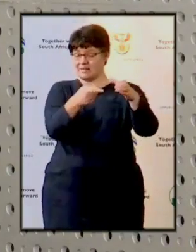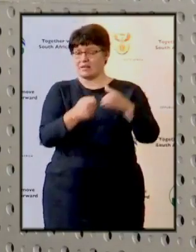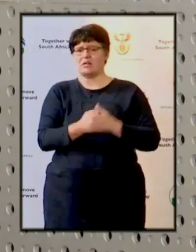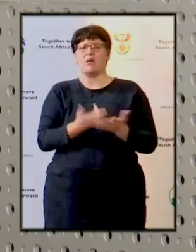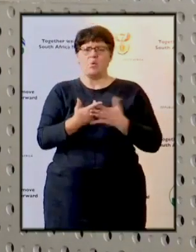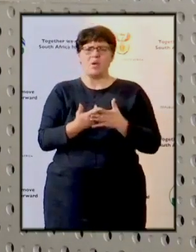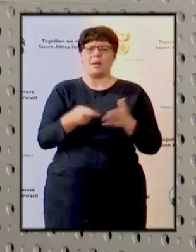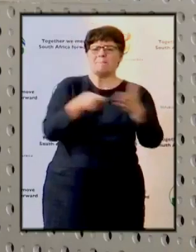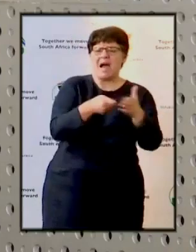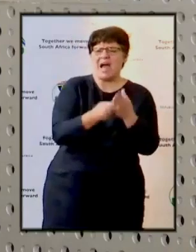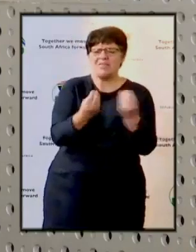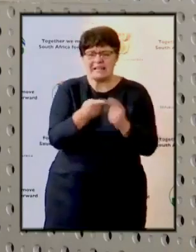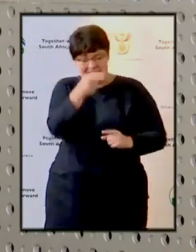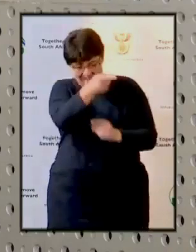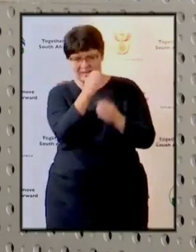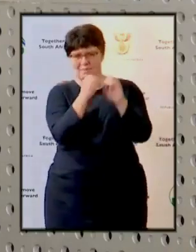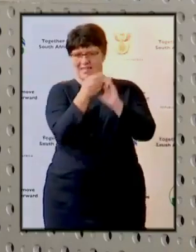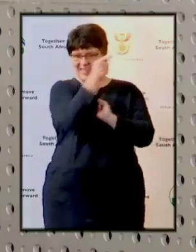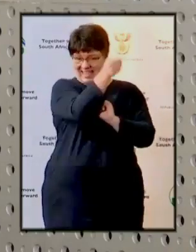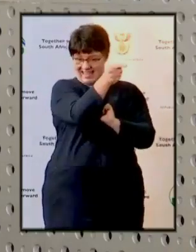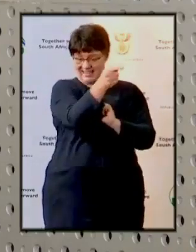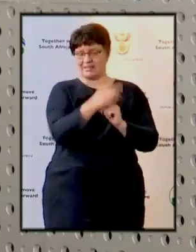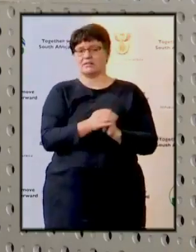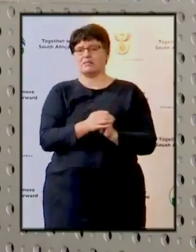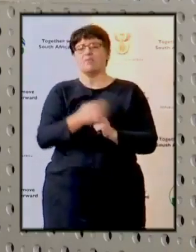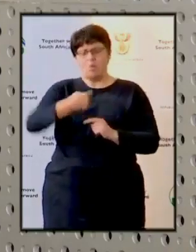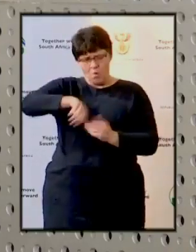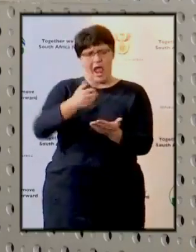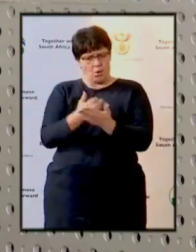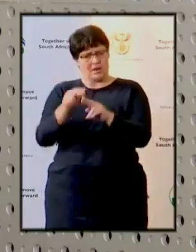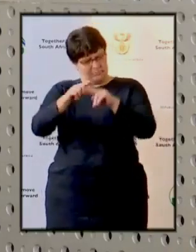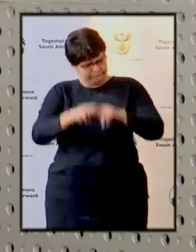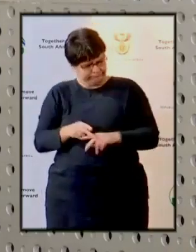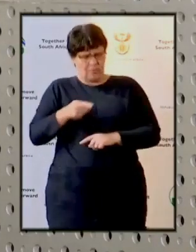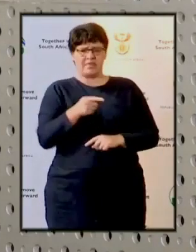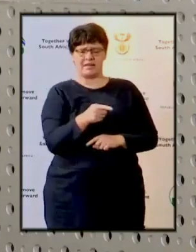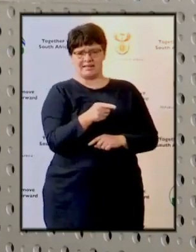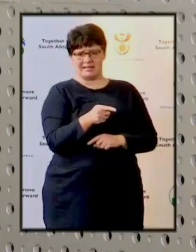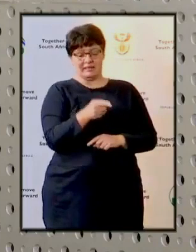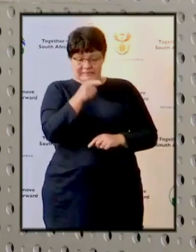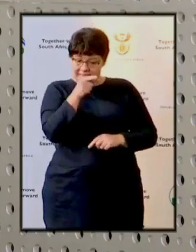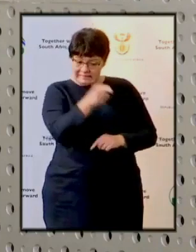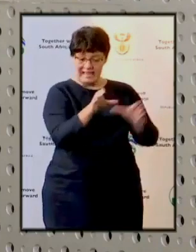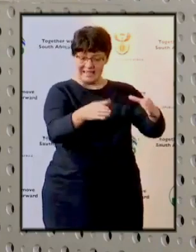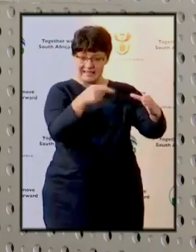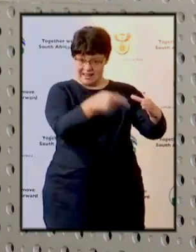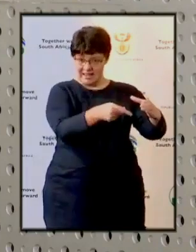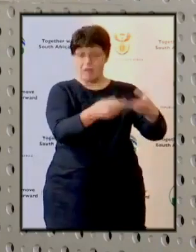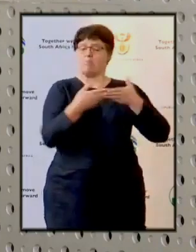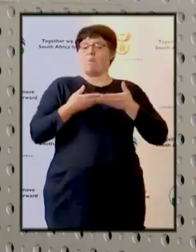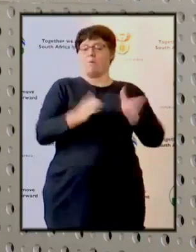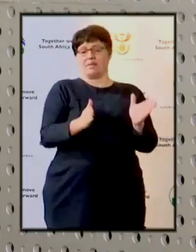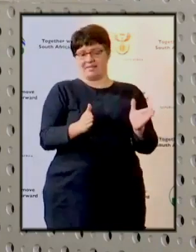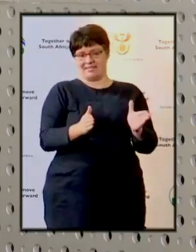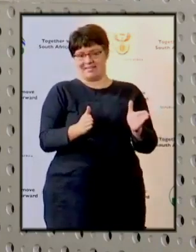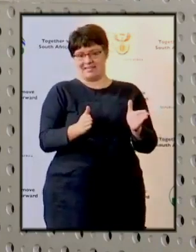we buy and sell and that our economy and our people depend on, that manufacturing sector is currently open